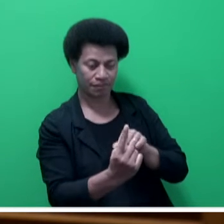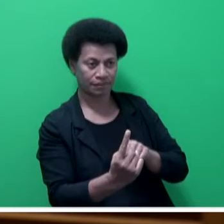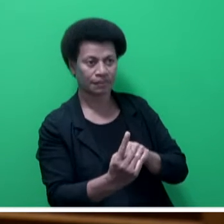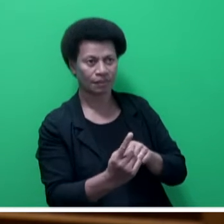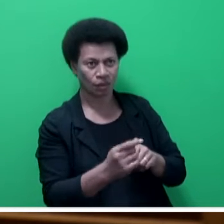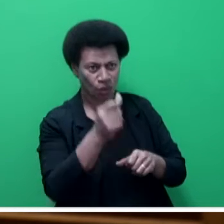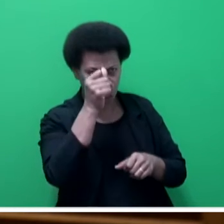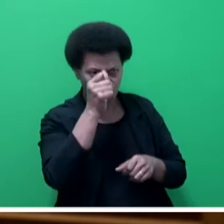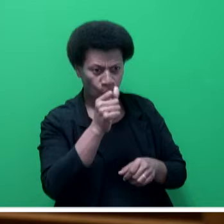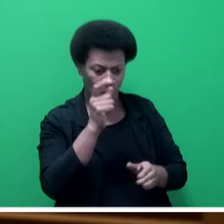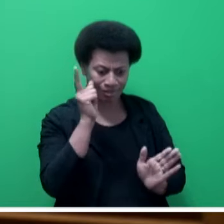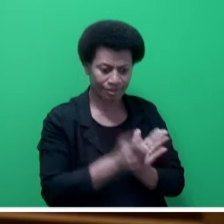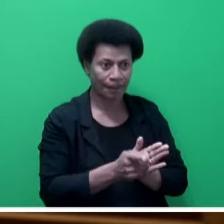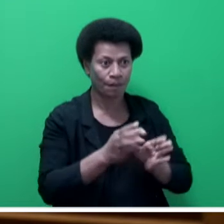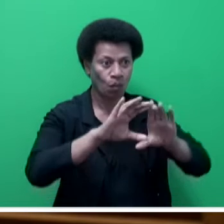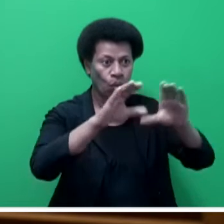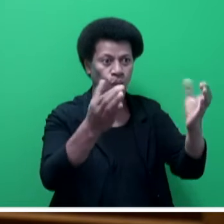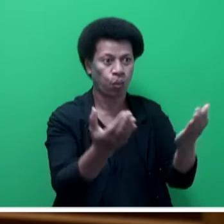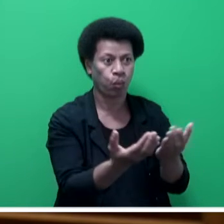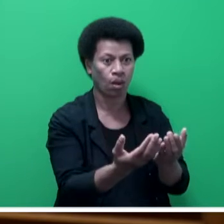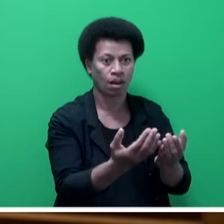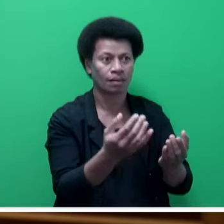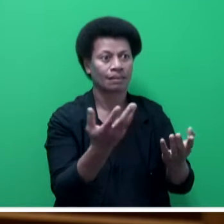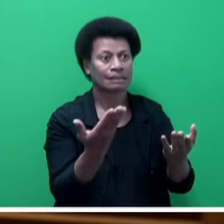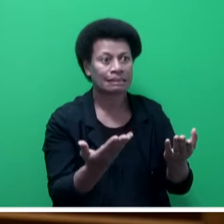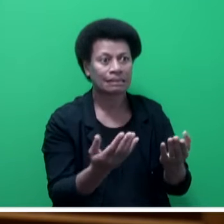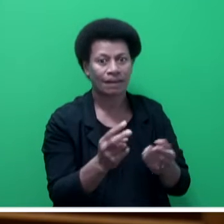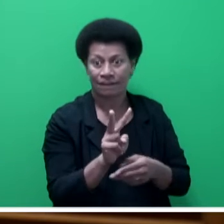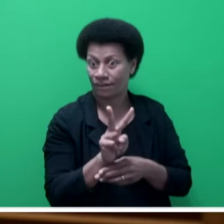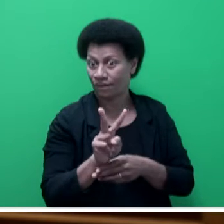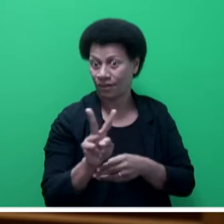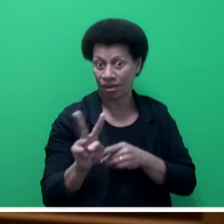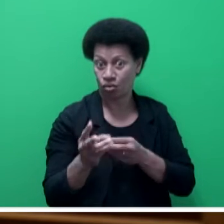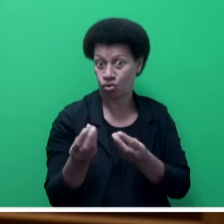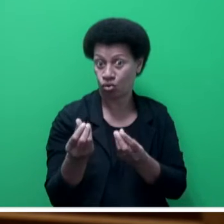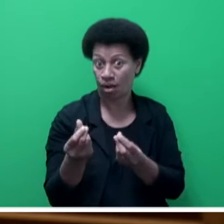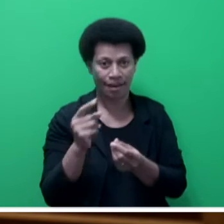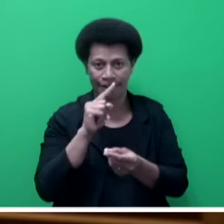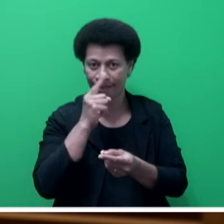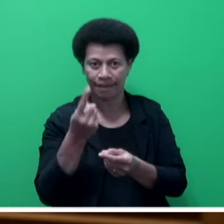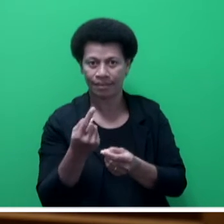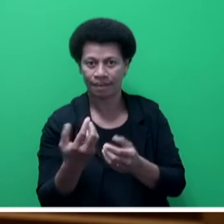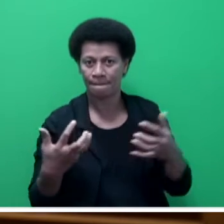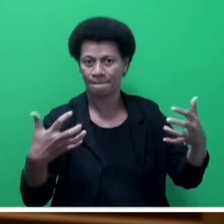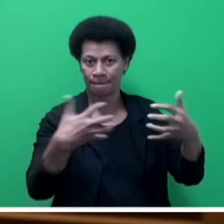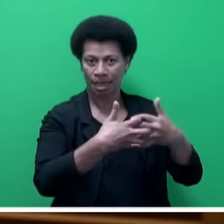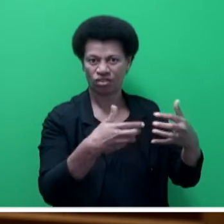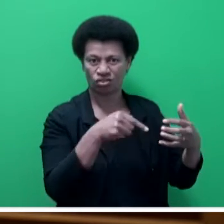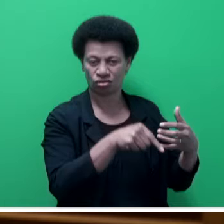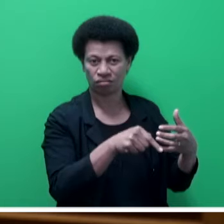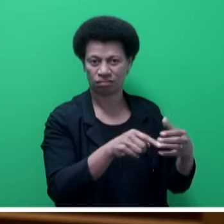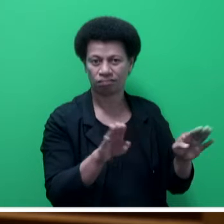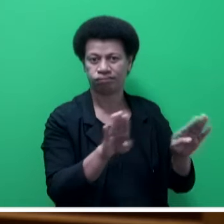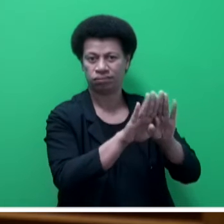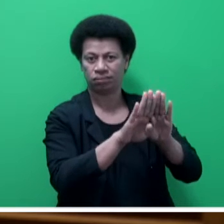suffering we've seen has no dollar value and can never truly be measured in mere facts and figures, we can actually proudly say